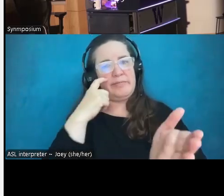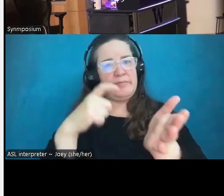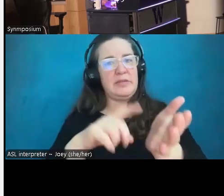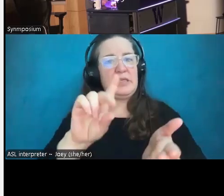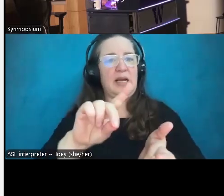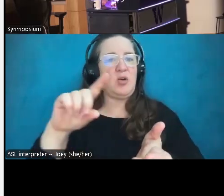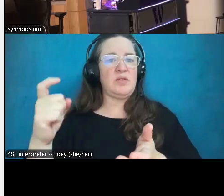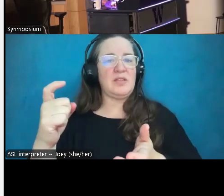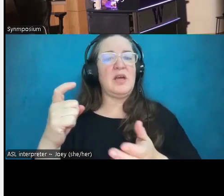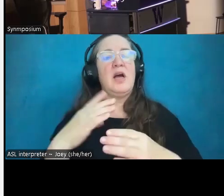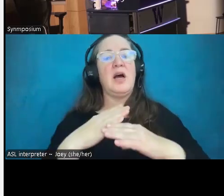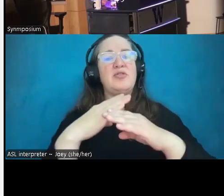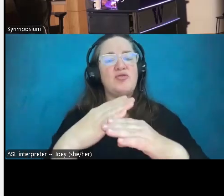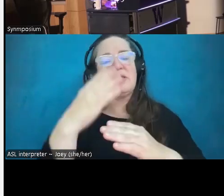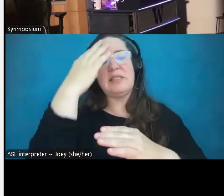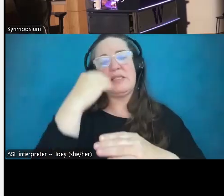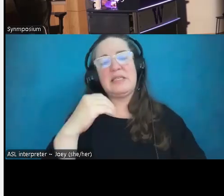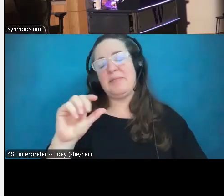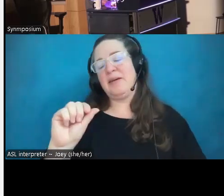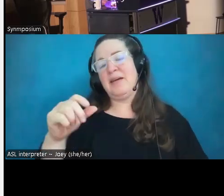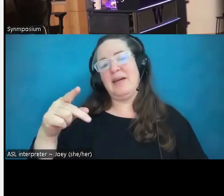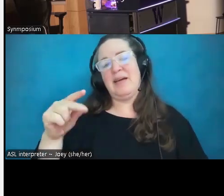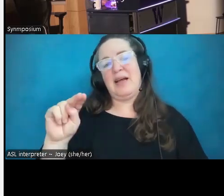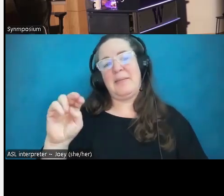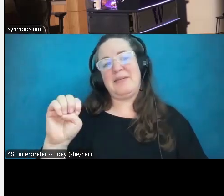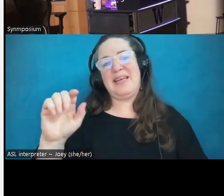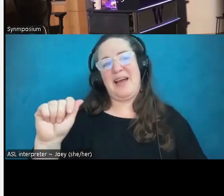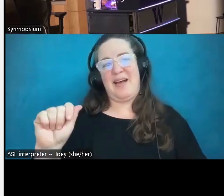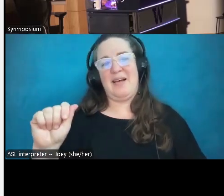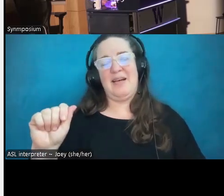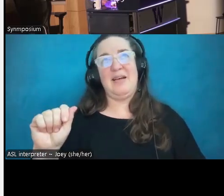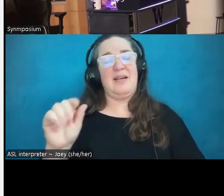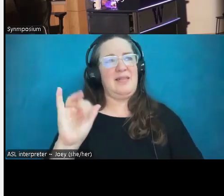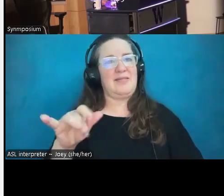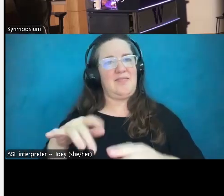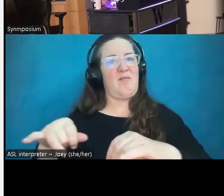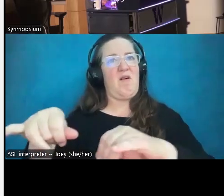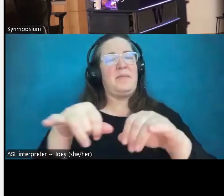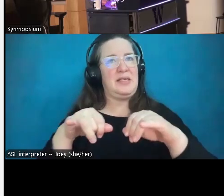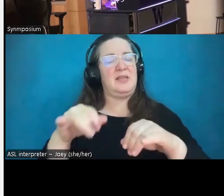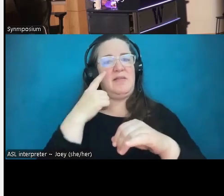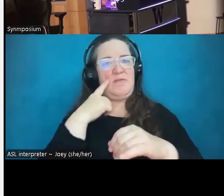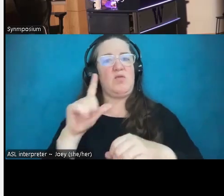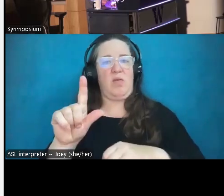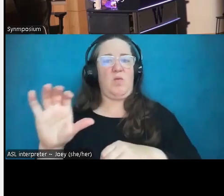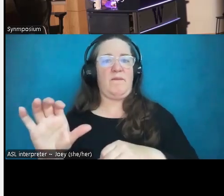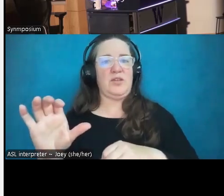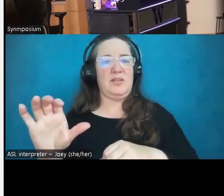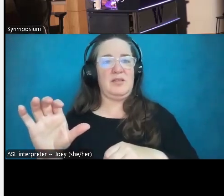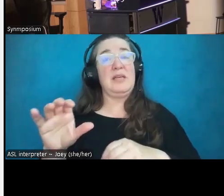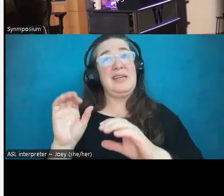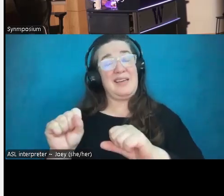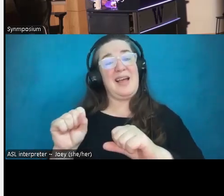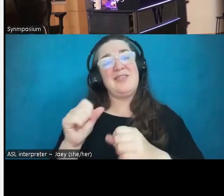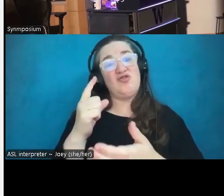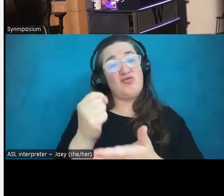in long COVID, surprisingly, even in patients who you don't necessarily expect to have sleep apnea, and it's treatable and it can contribute, so look for